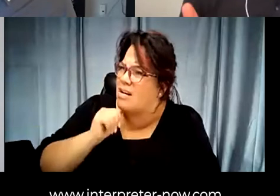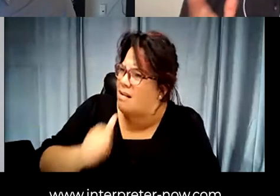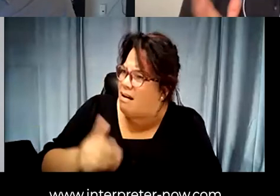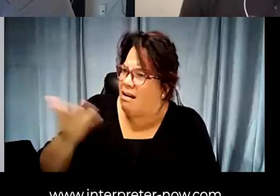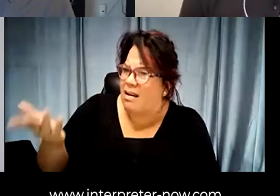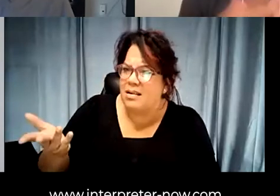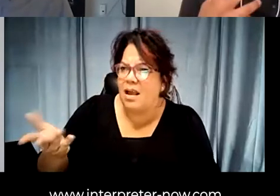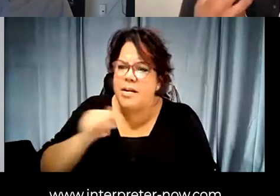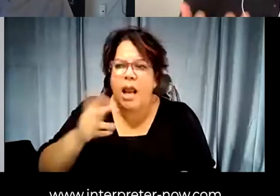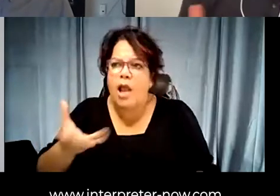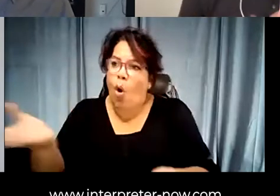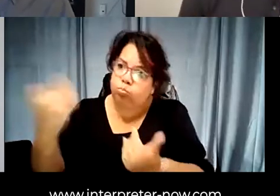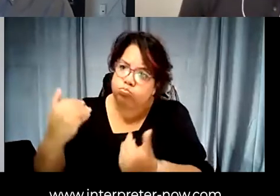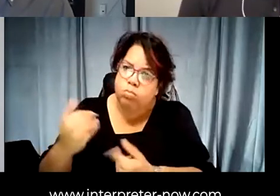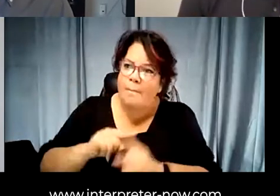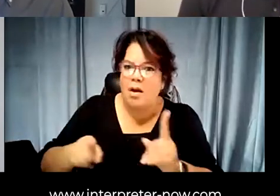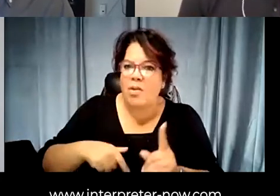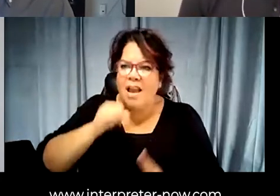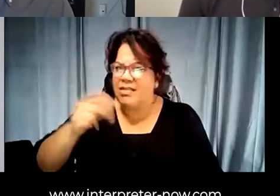want to go hang out, but just, we haven't seen you.